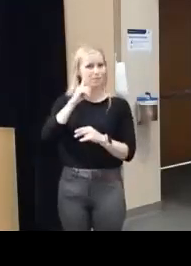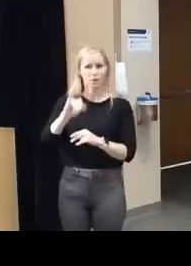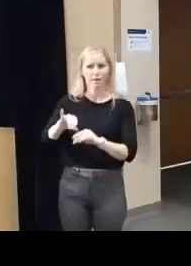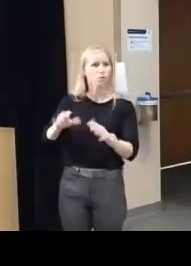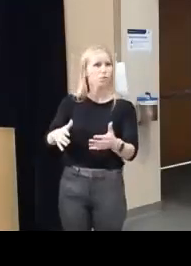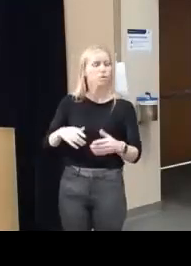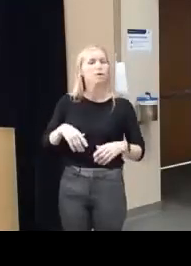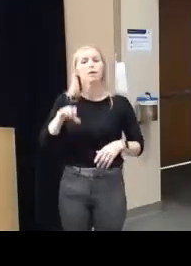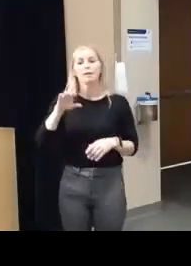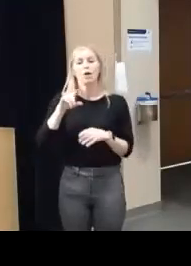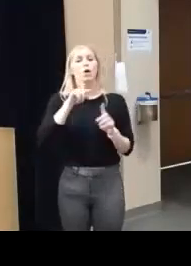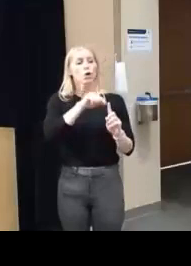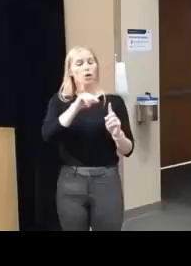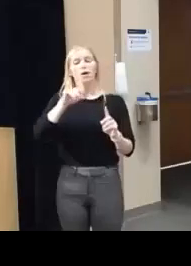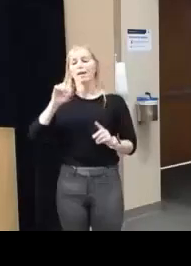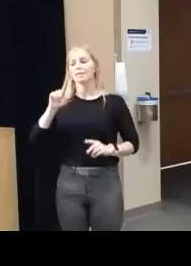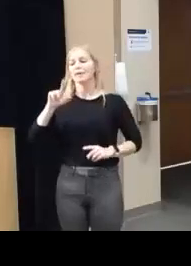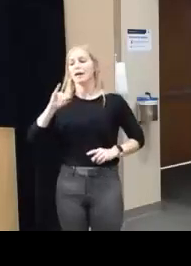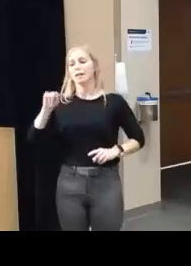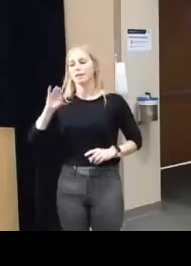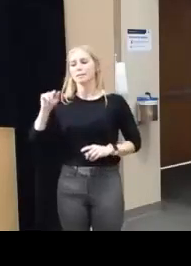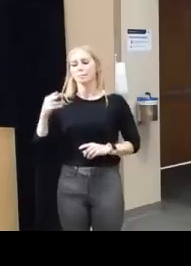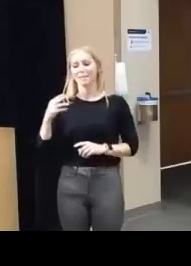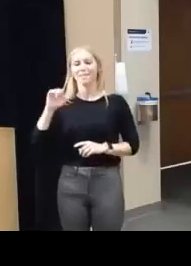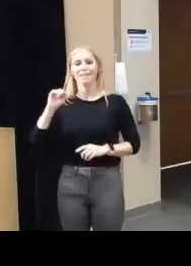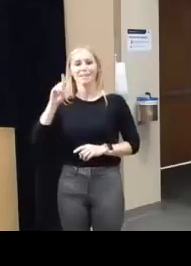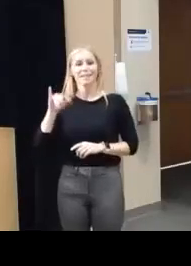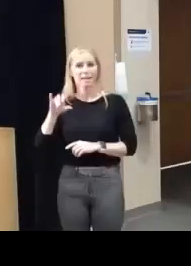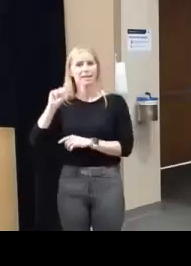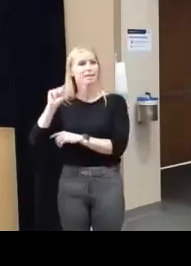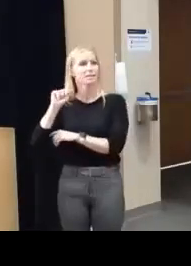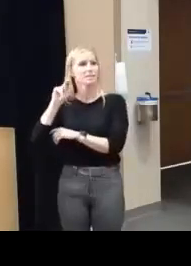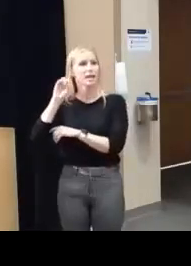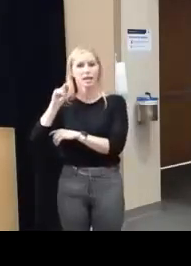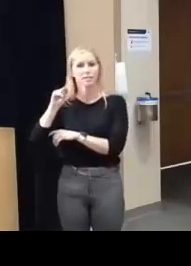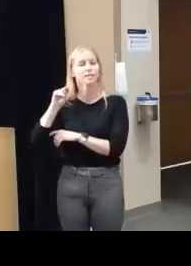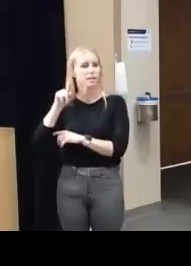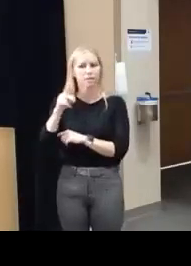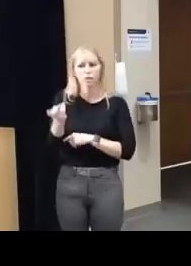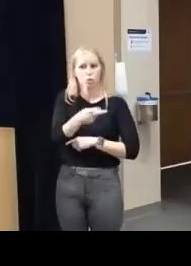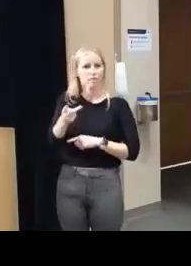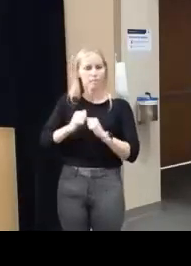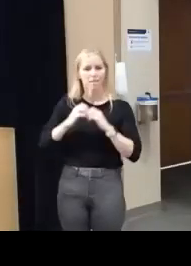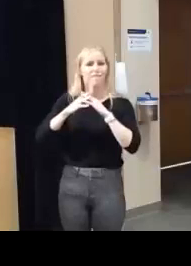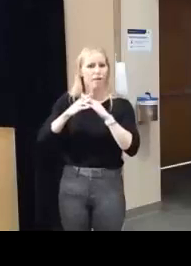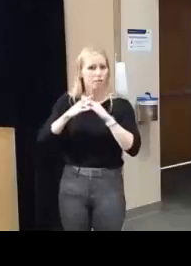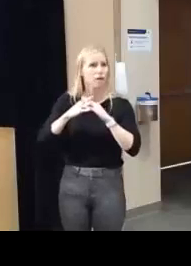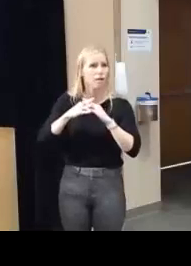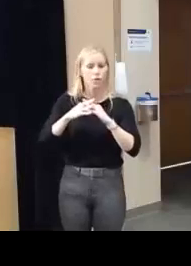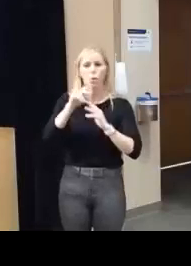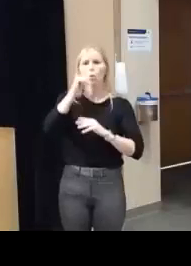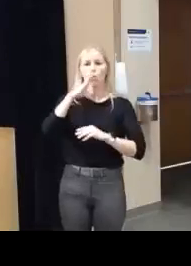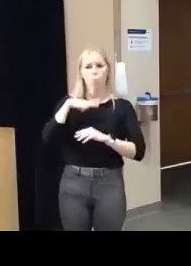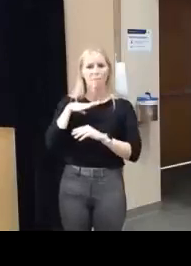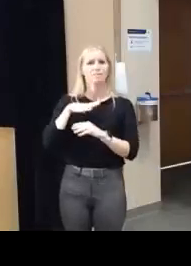1852 founded the Women's New York State Temperance Society. They had a goal of petitioning the state